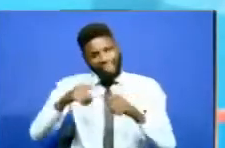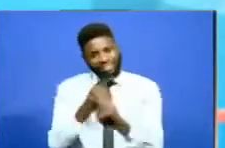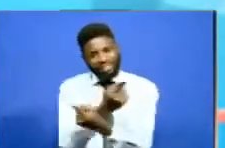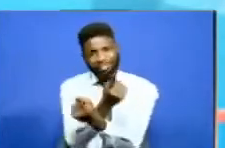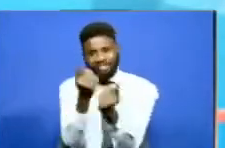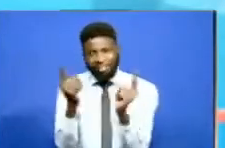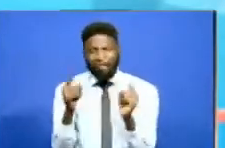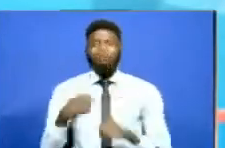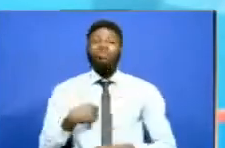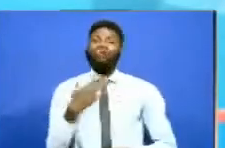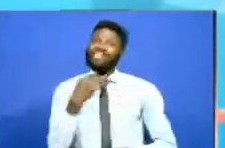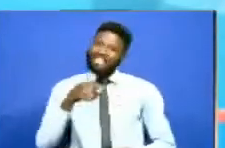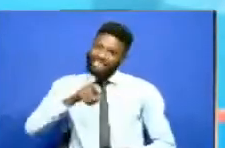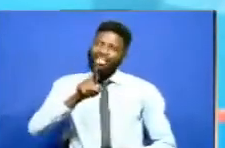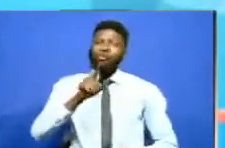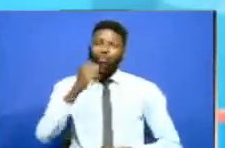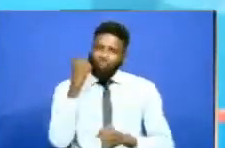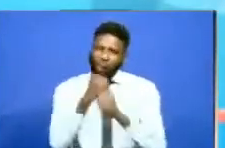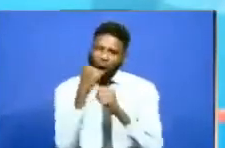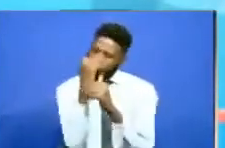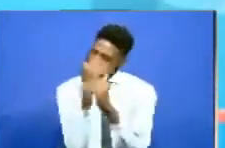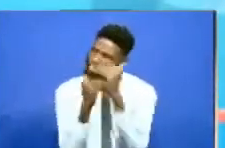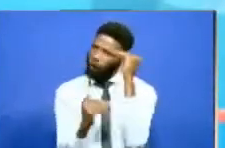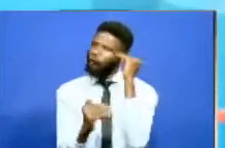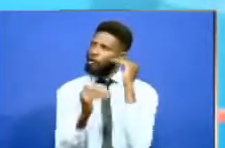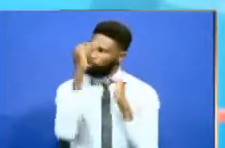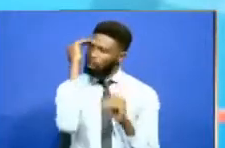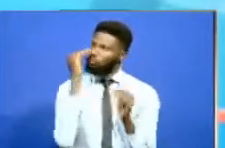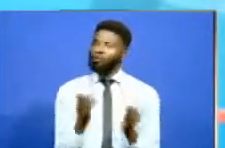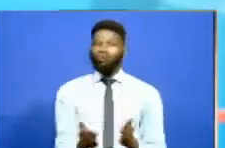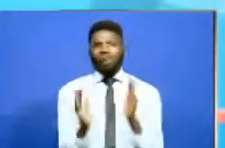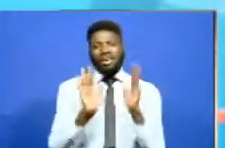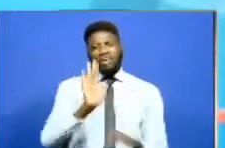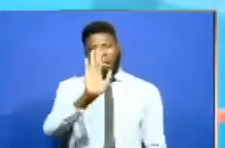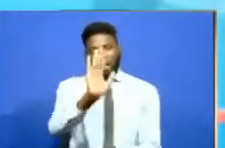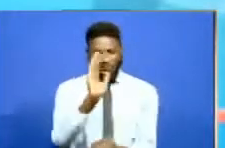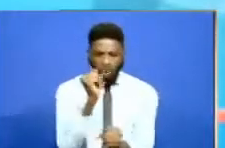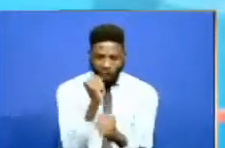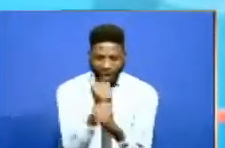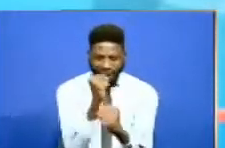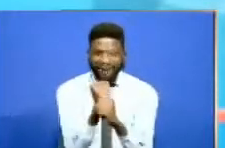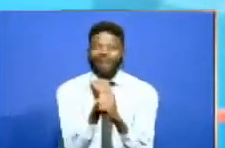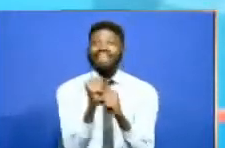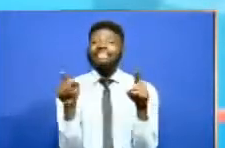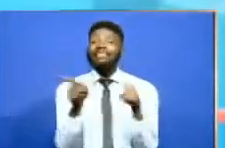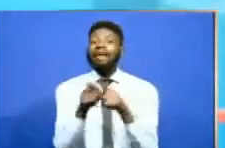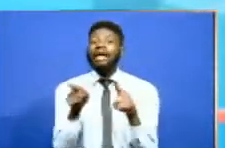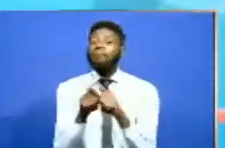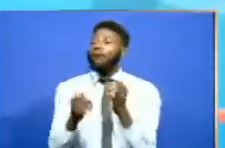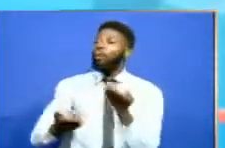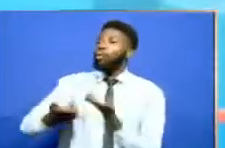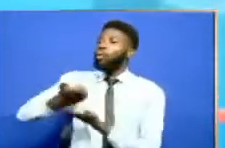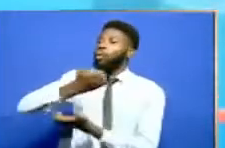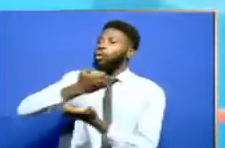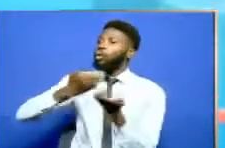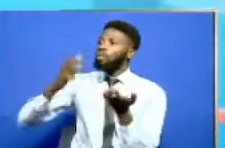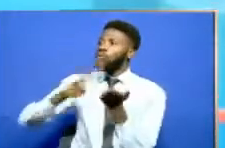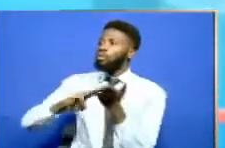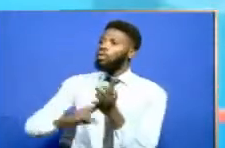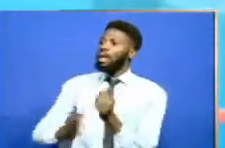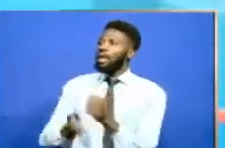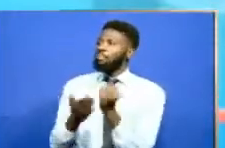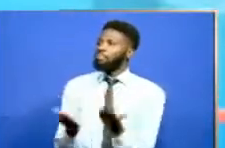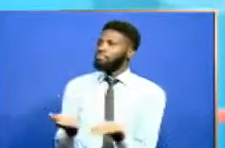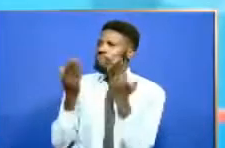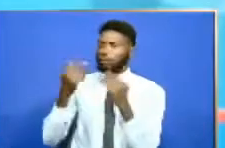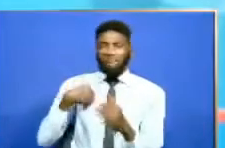I want you to be professionals. Know that your work is actually driving the economy of Migori County. And I gave them some